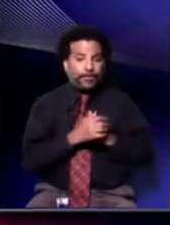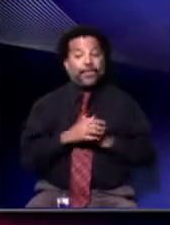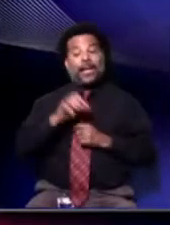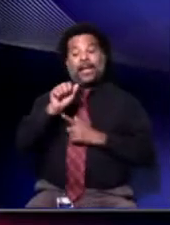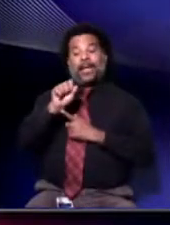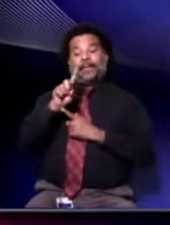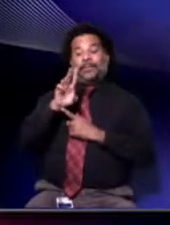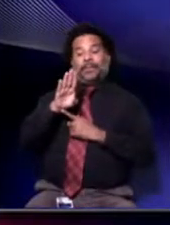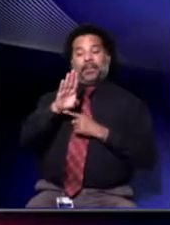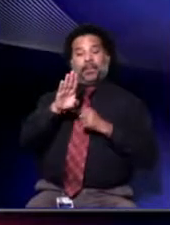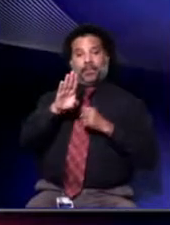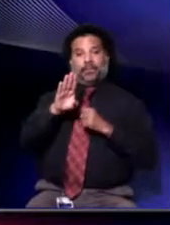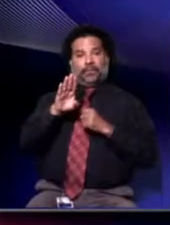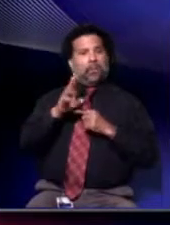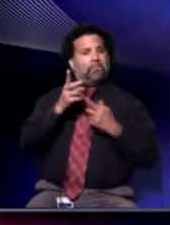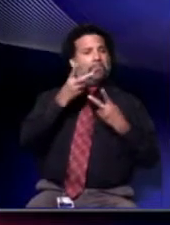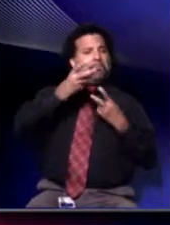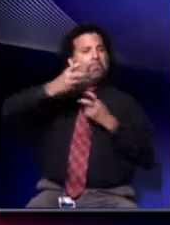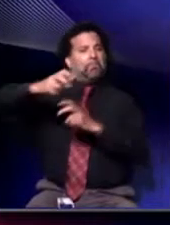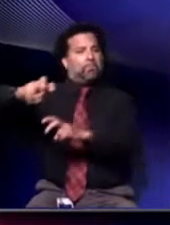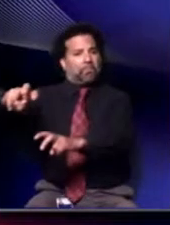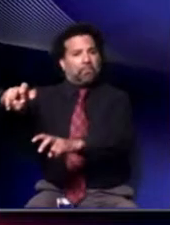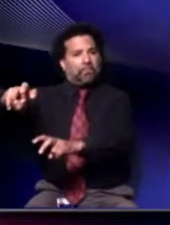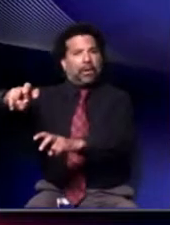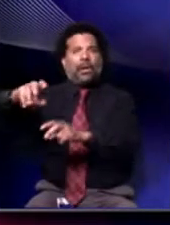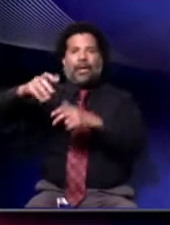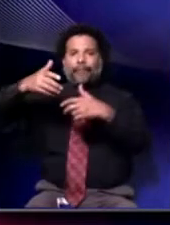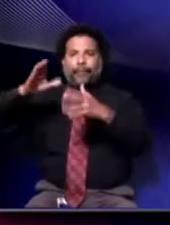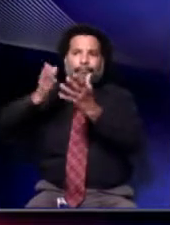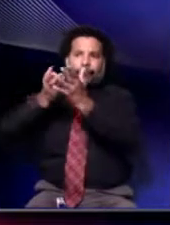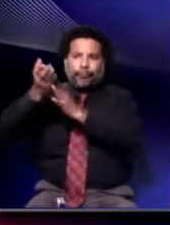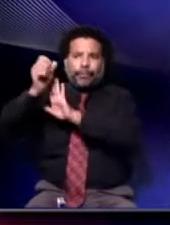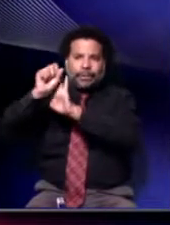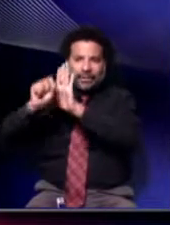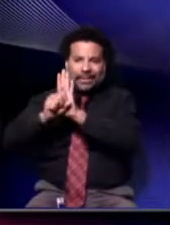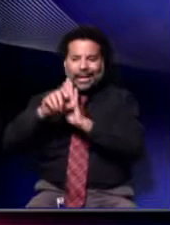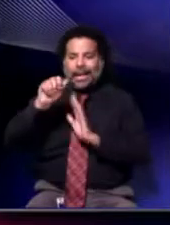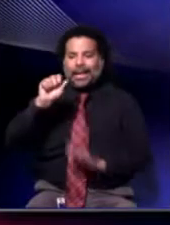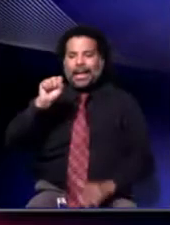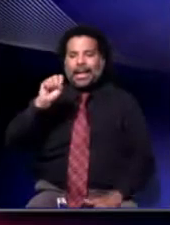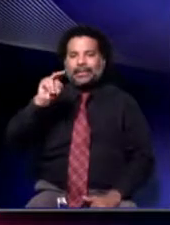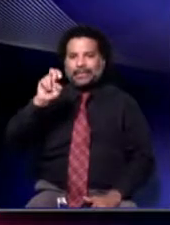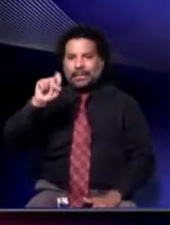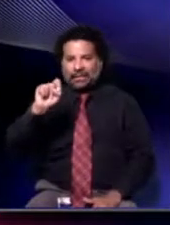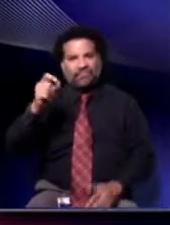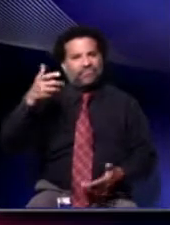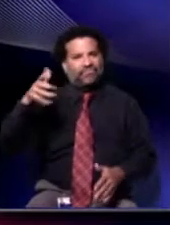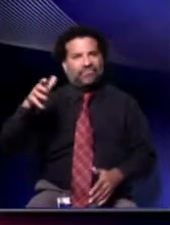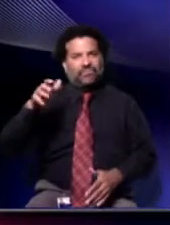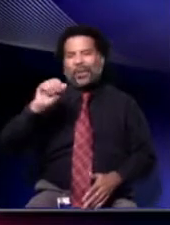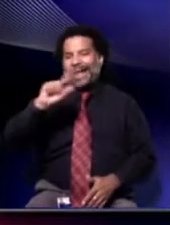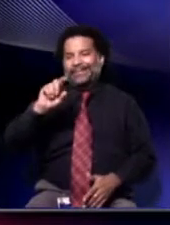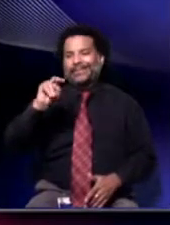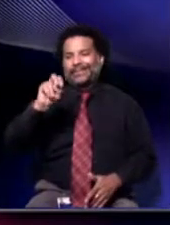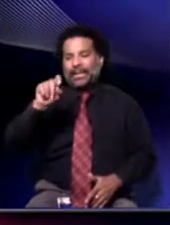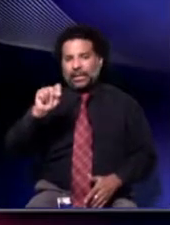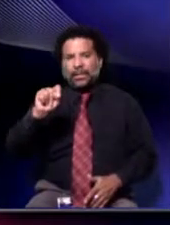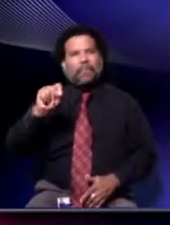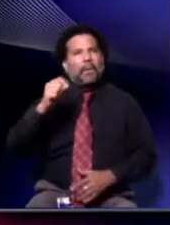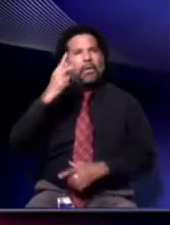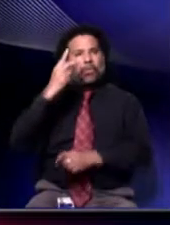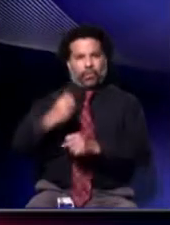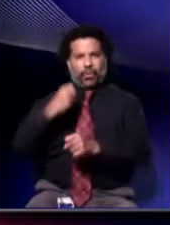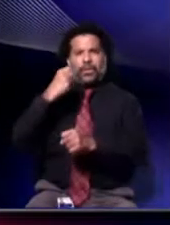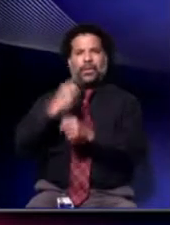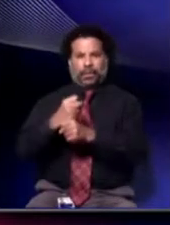ASDB has been migrated over and went through the state and ASNet in order for about the past 3 years now. We've been